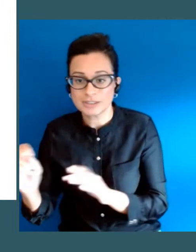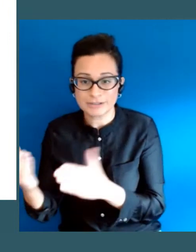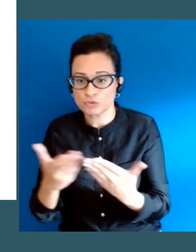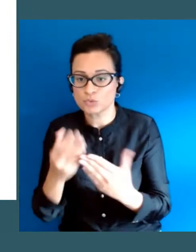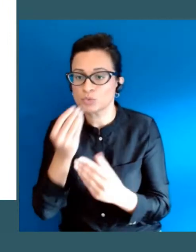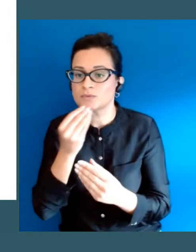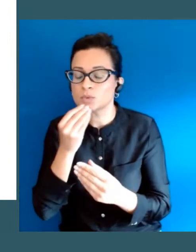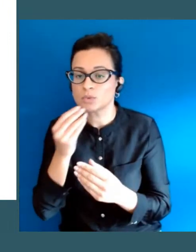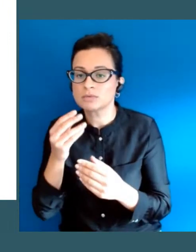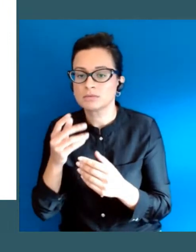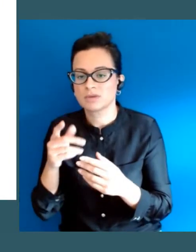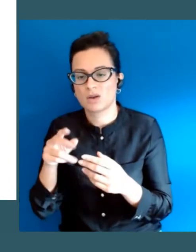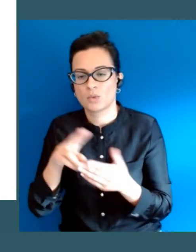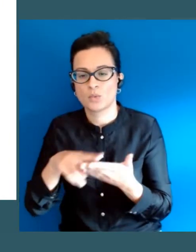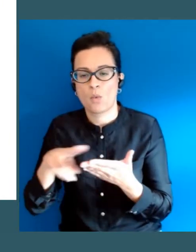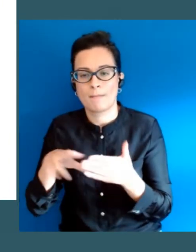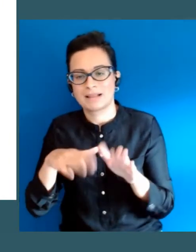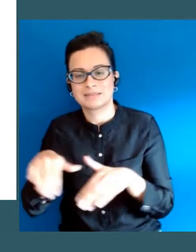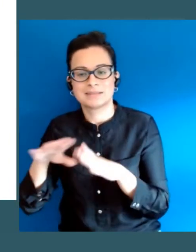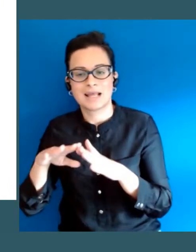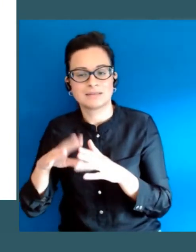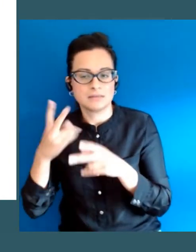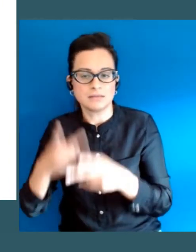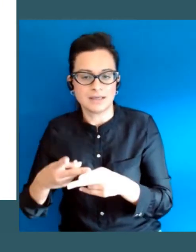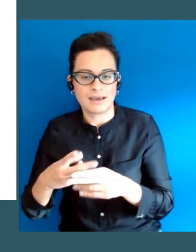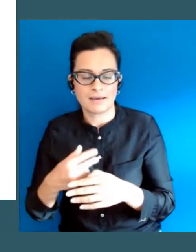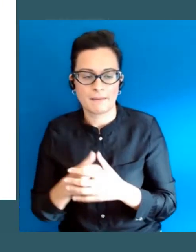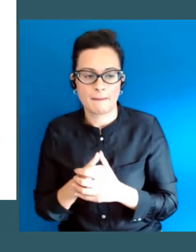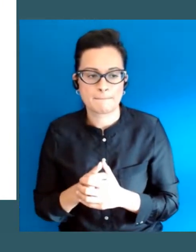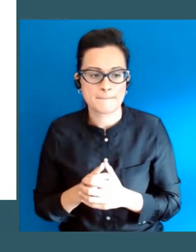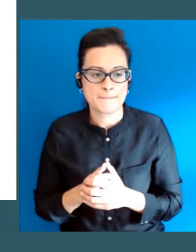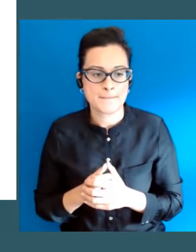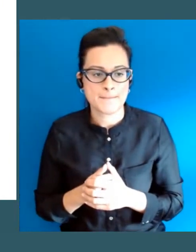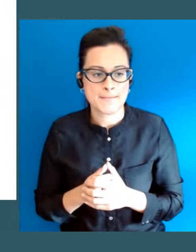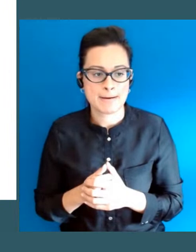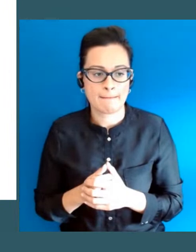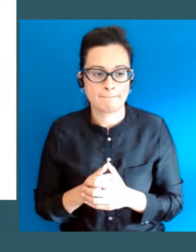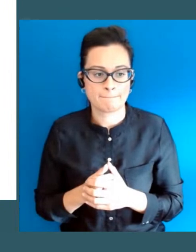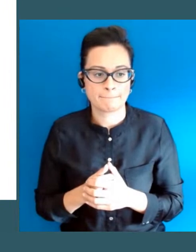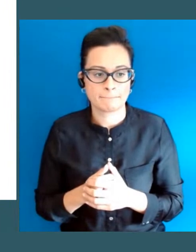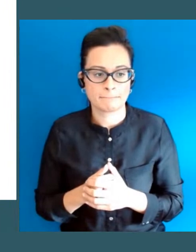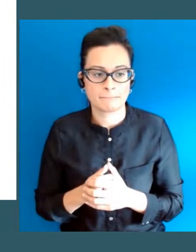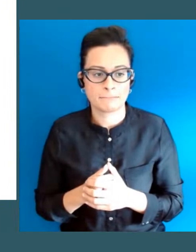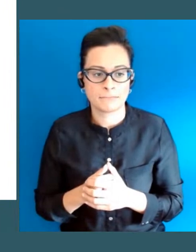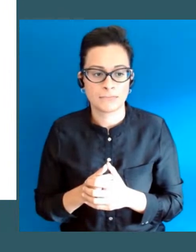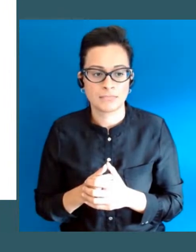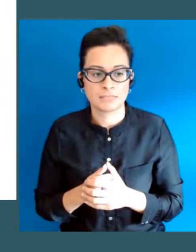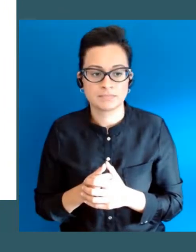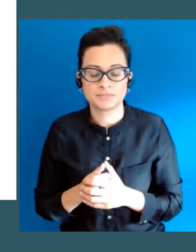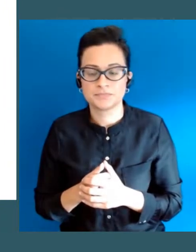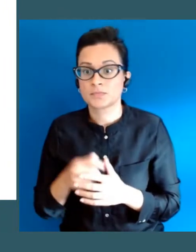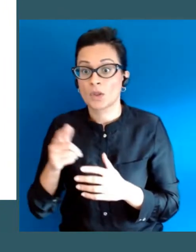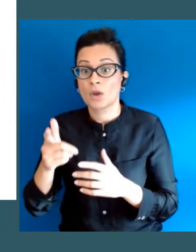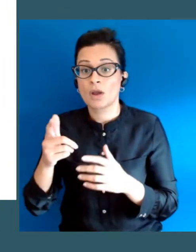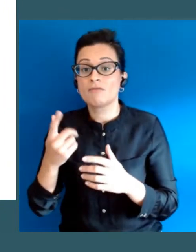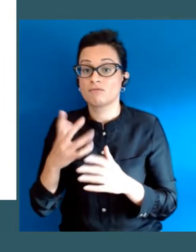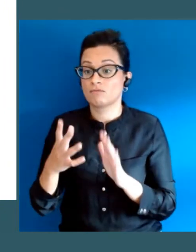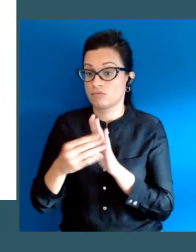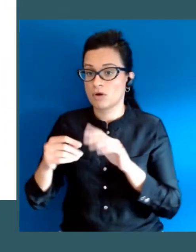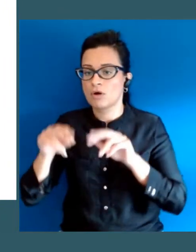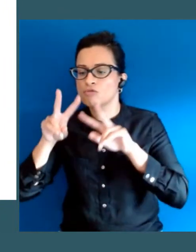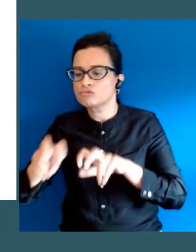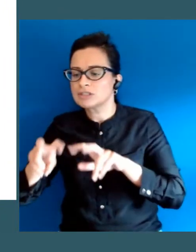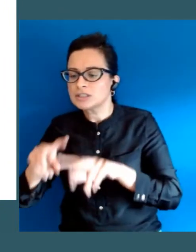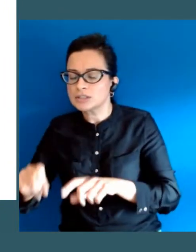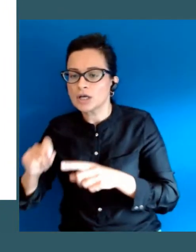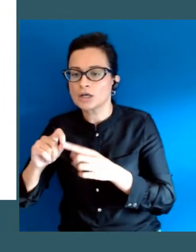care in the UK at present. And when the researchers had done their per protocol analysis,